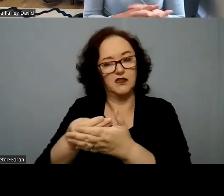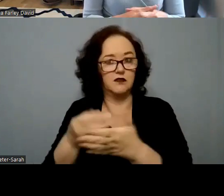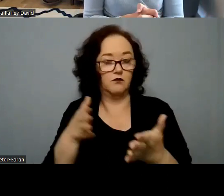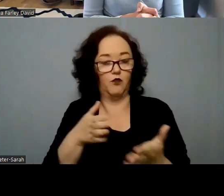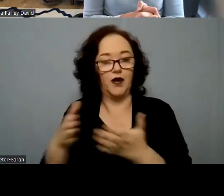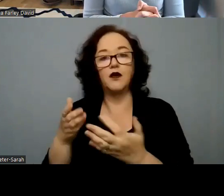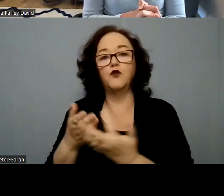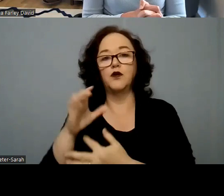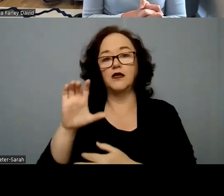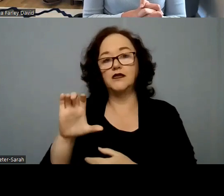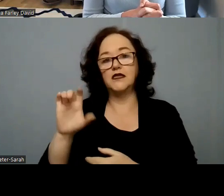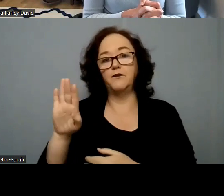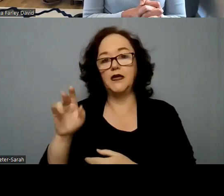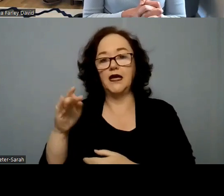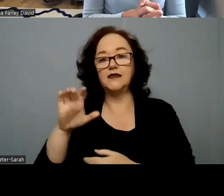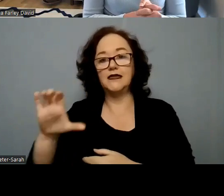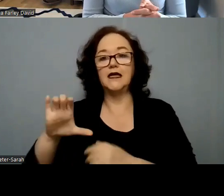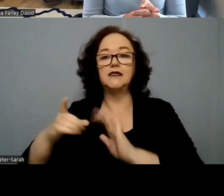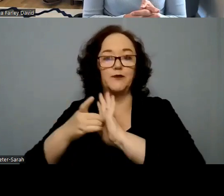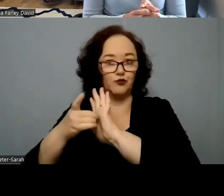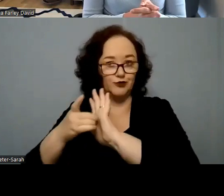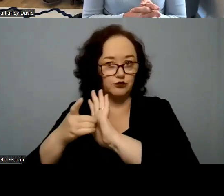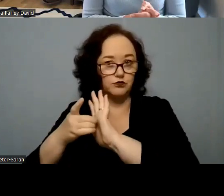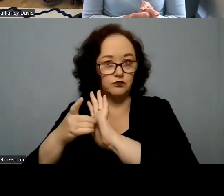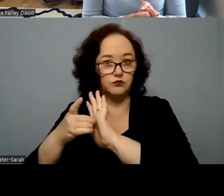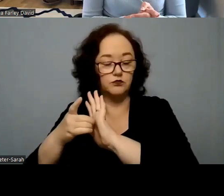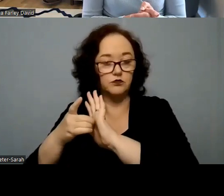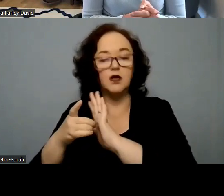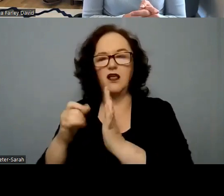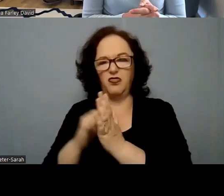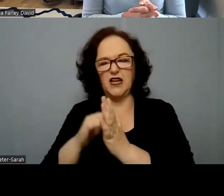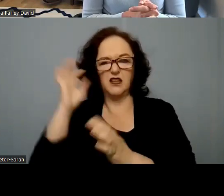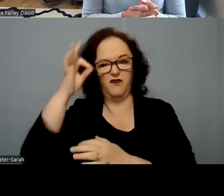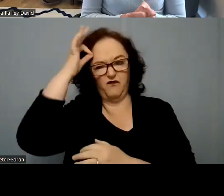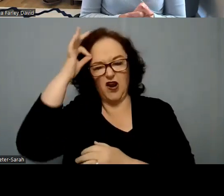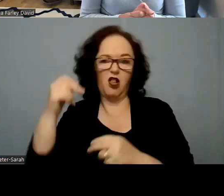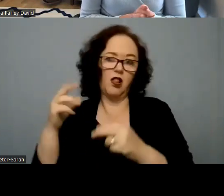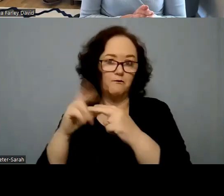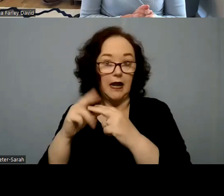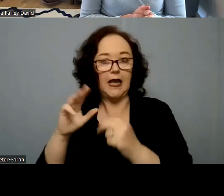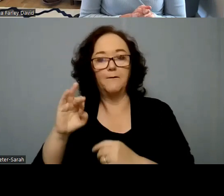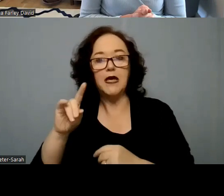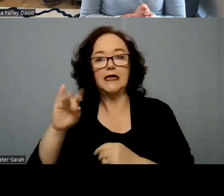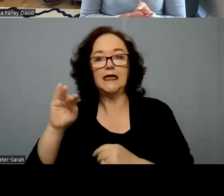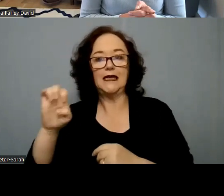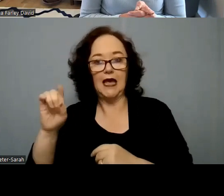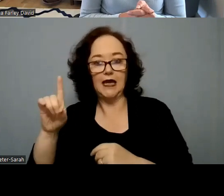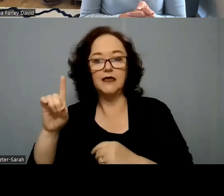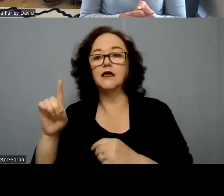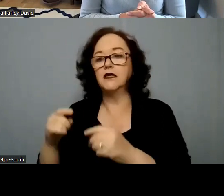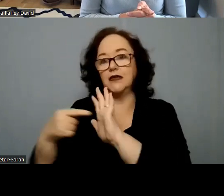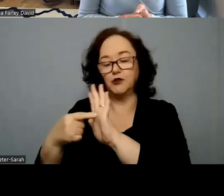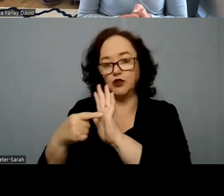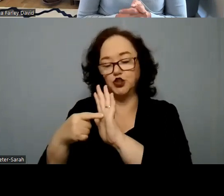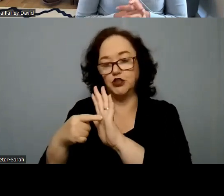CCBHC demonstration. And that, again, is a federal Medicaid demonstration that comes with enhanced federal